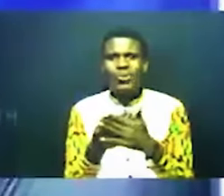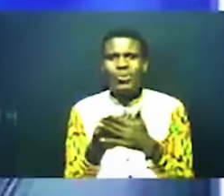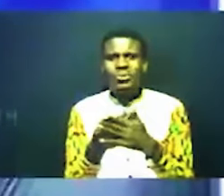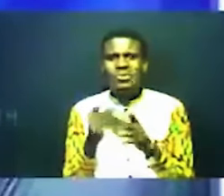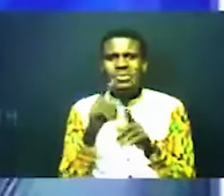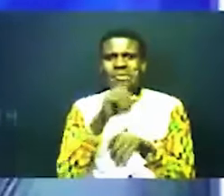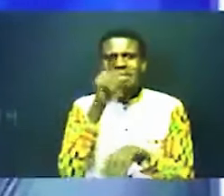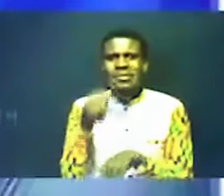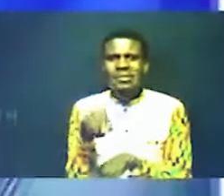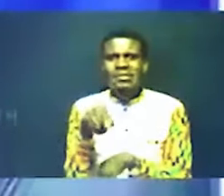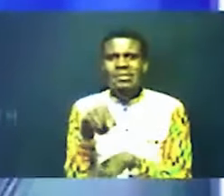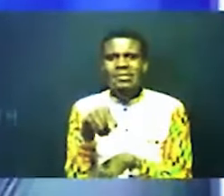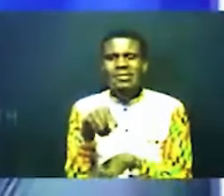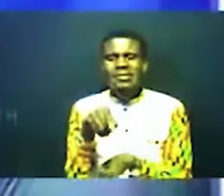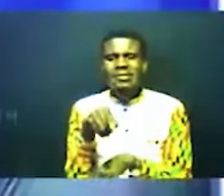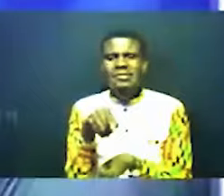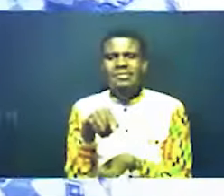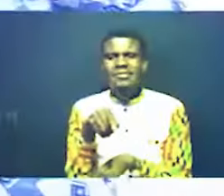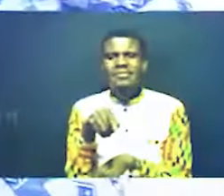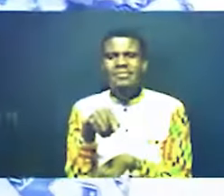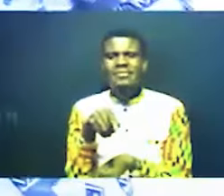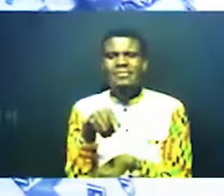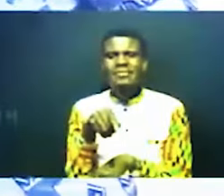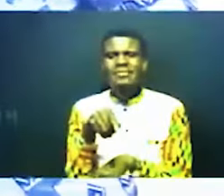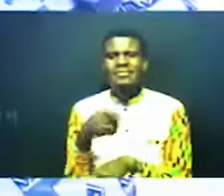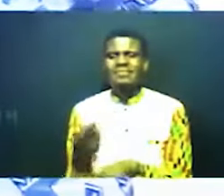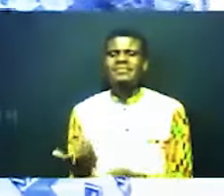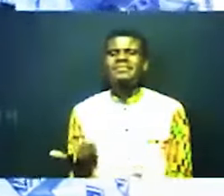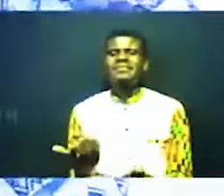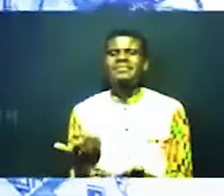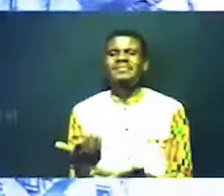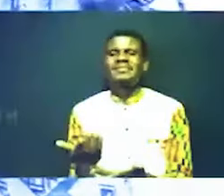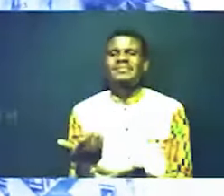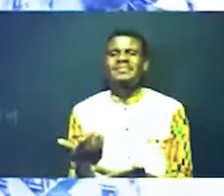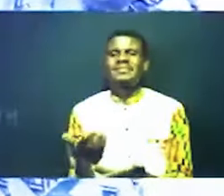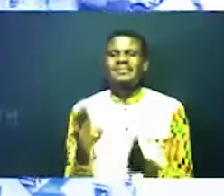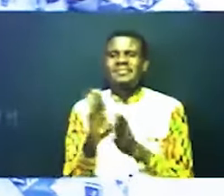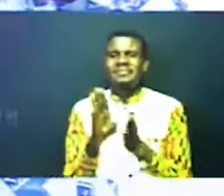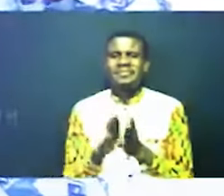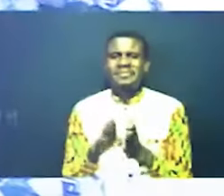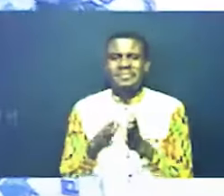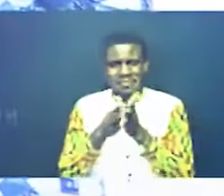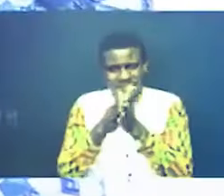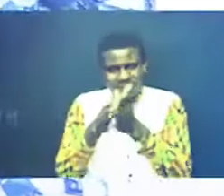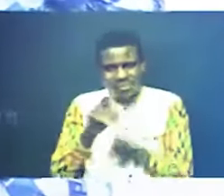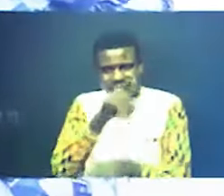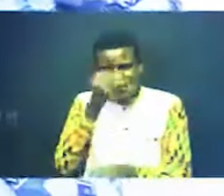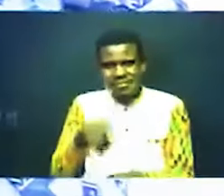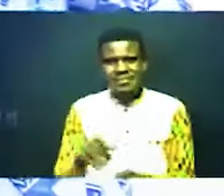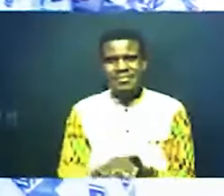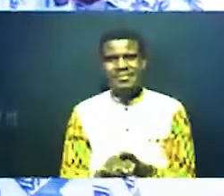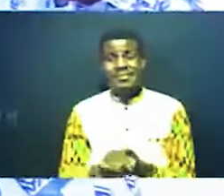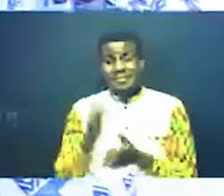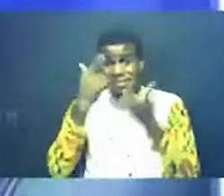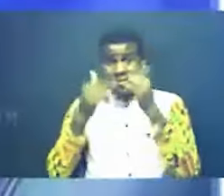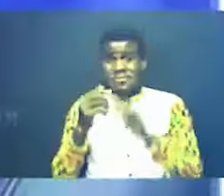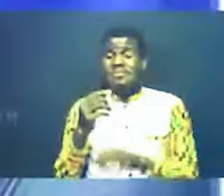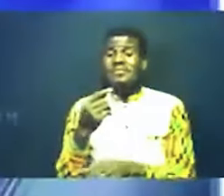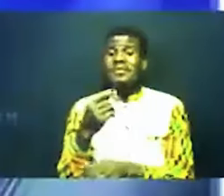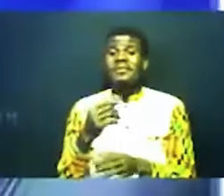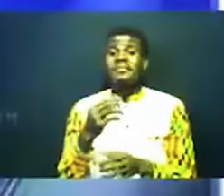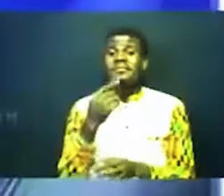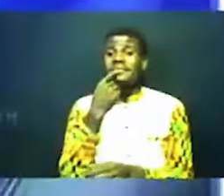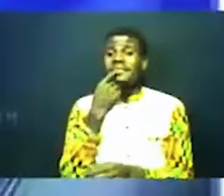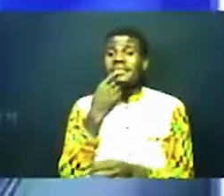good? How? He's querying the method. For the mouth speaks what is full